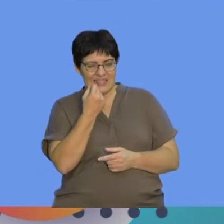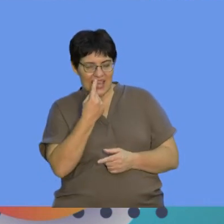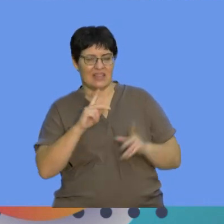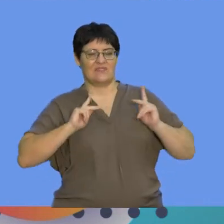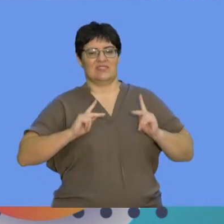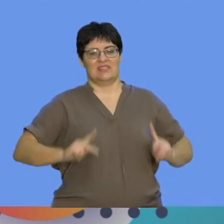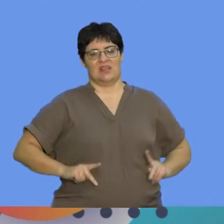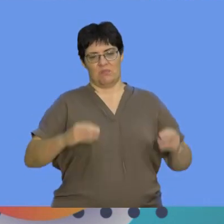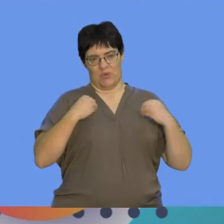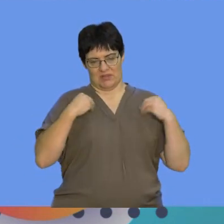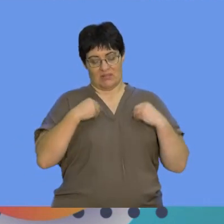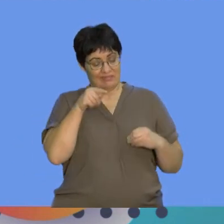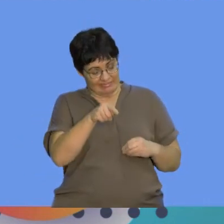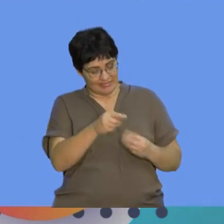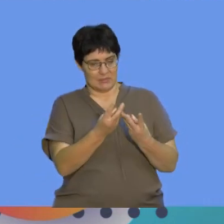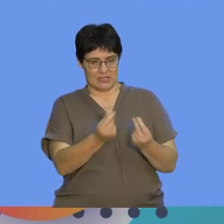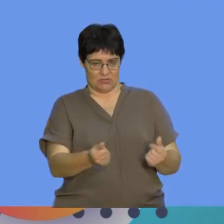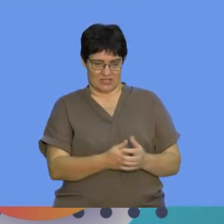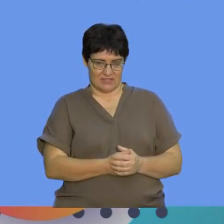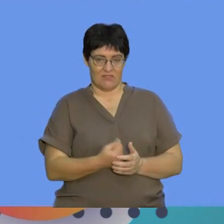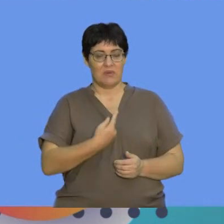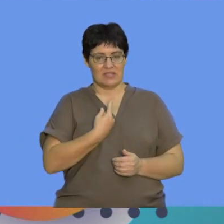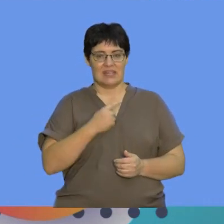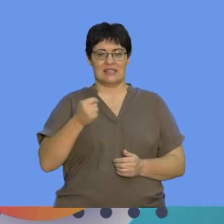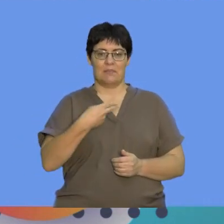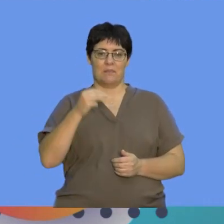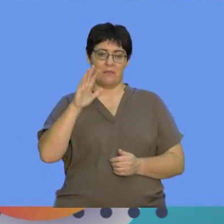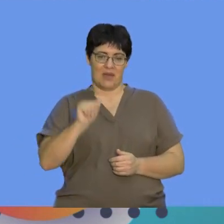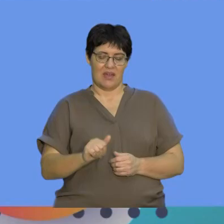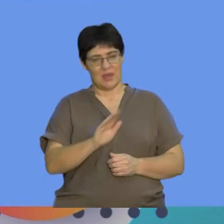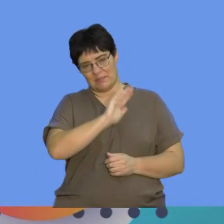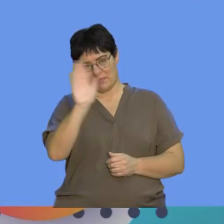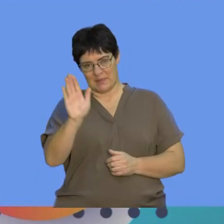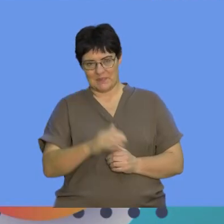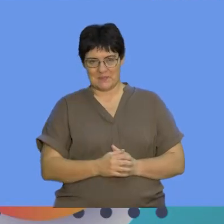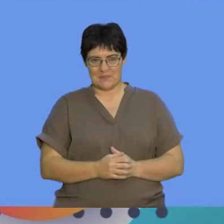properties of a material. For myself, Themba Ncube, is cheers and bye-bye for now.